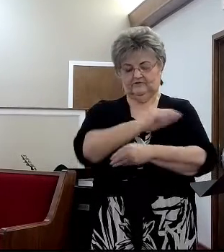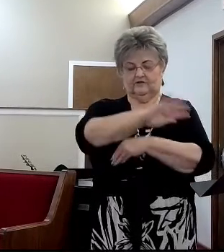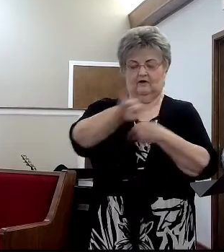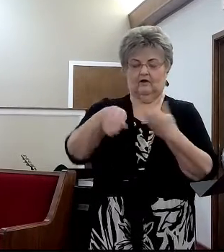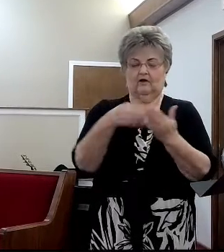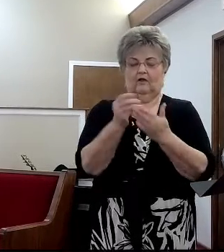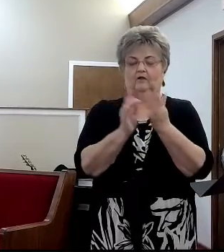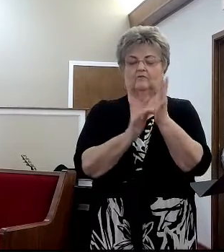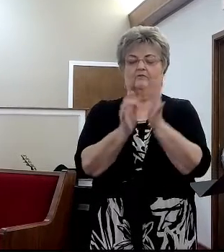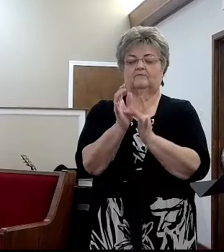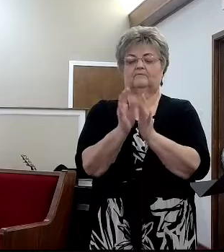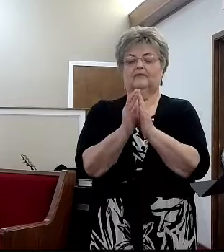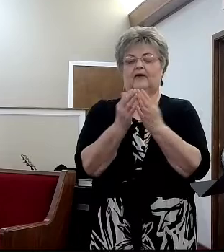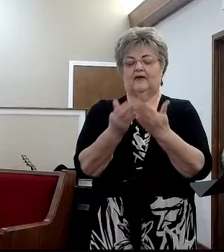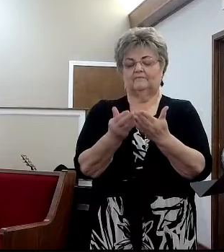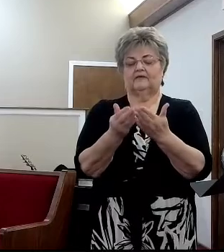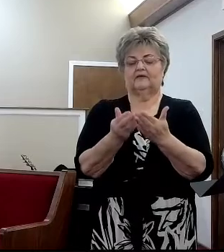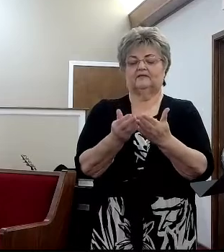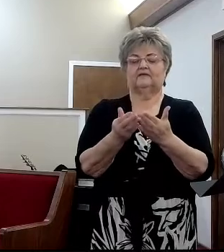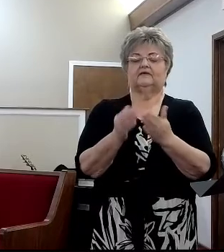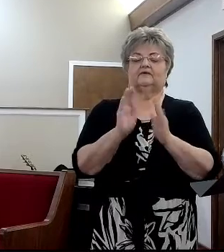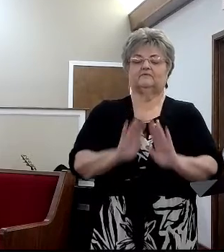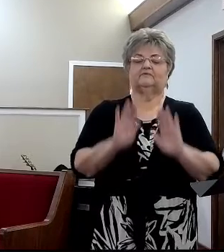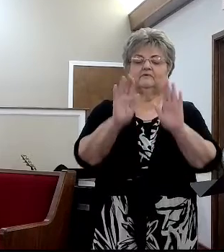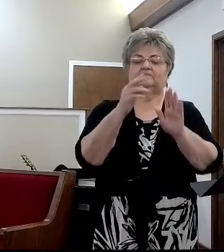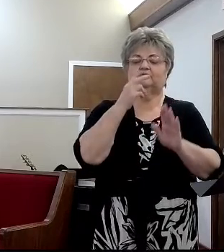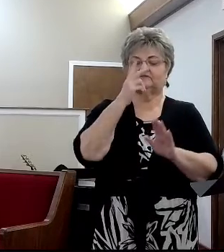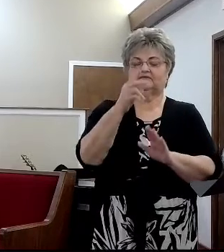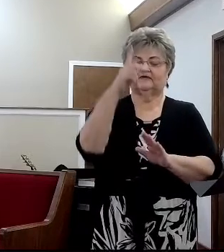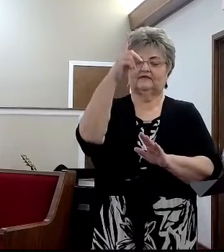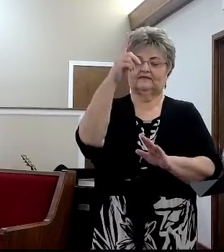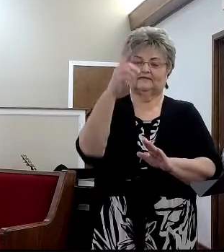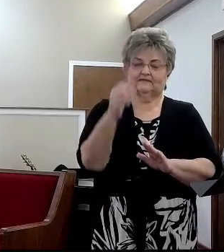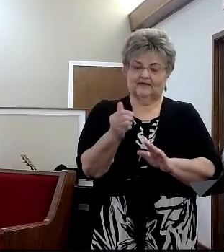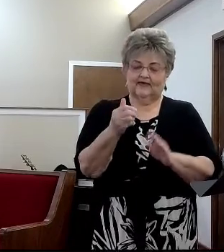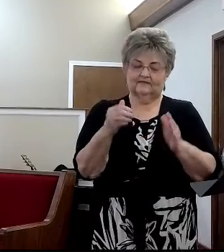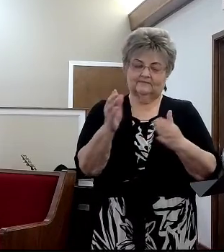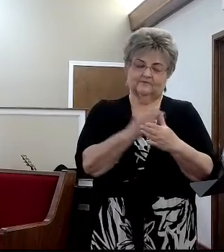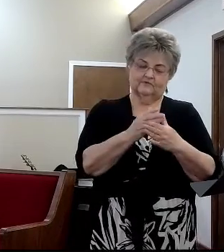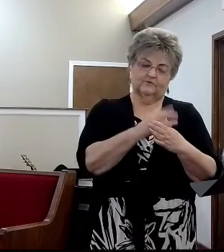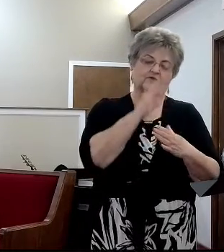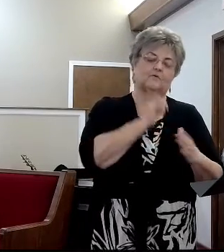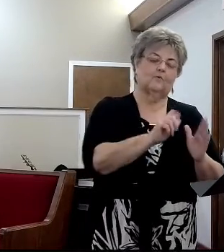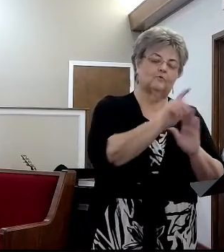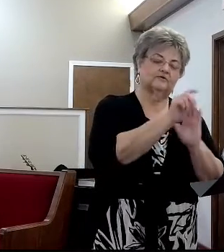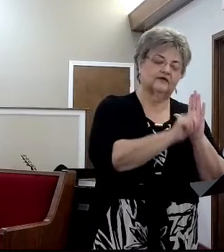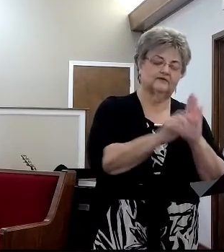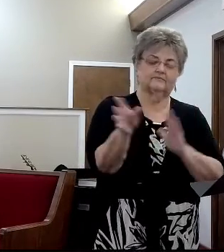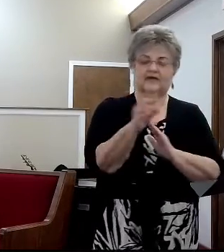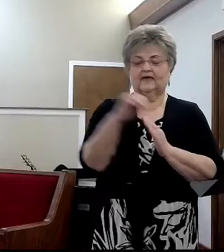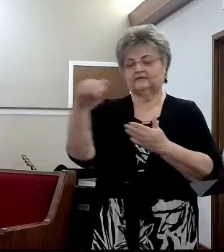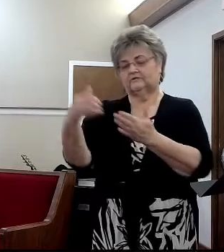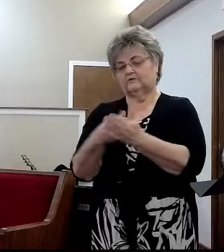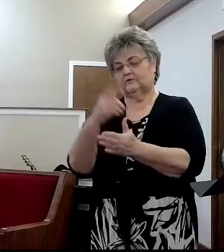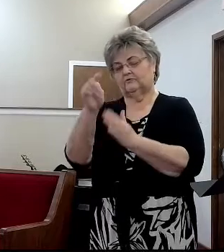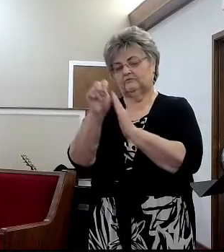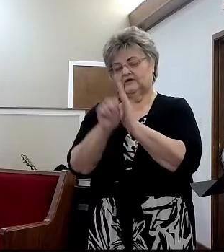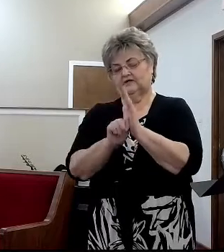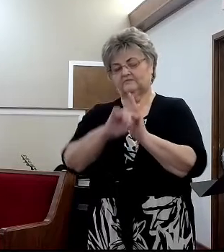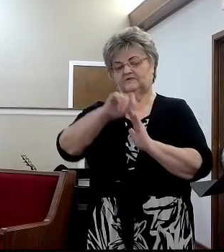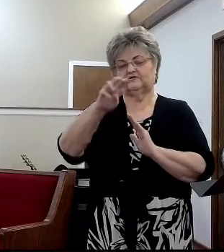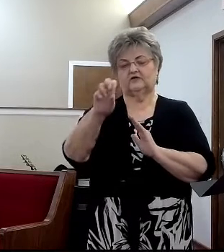the ties between the Old Testament and New Testament. So here in James 3, verse number